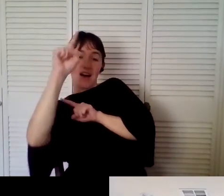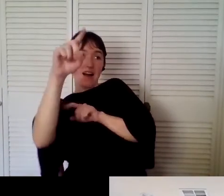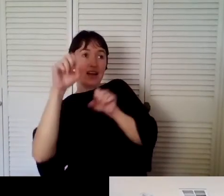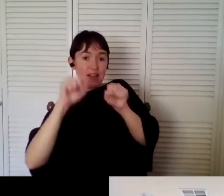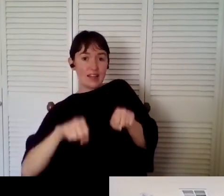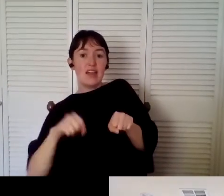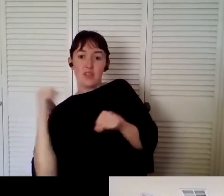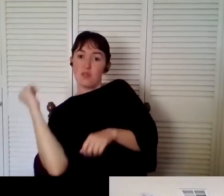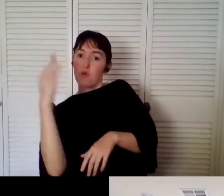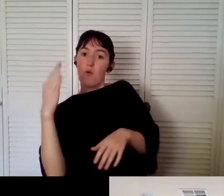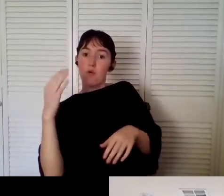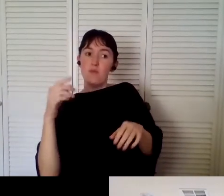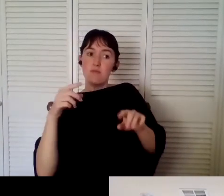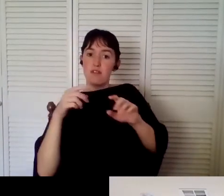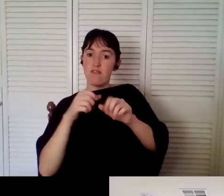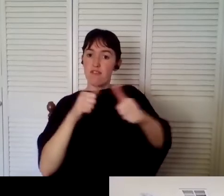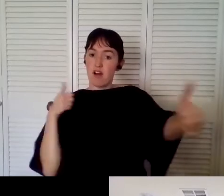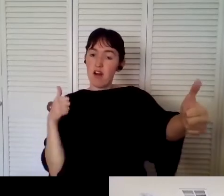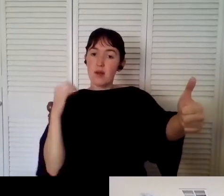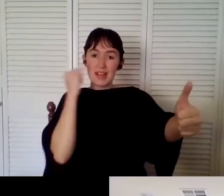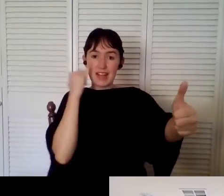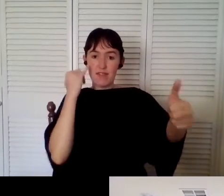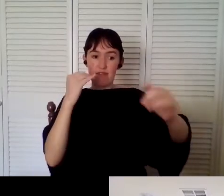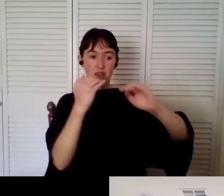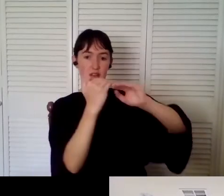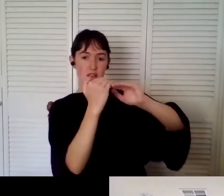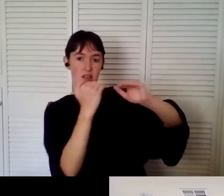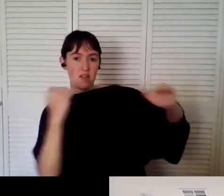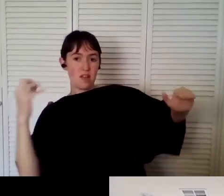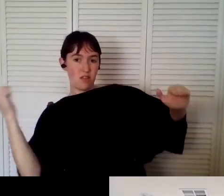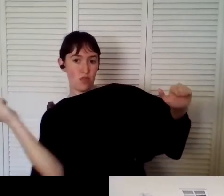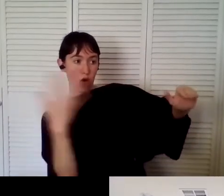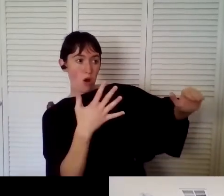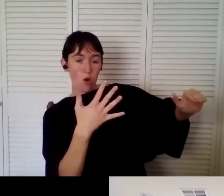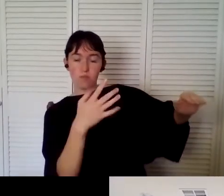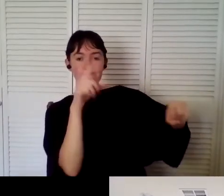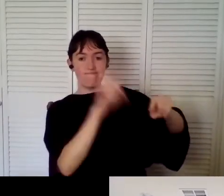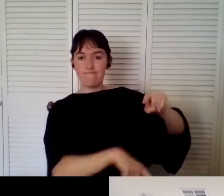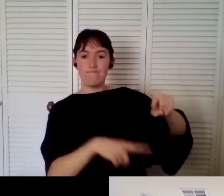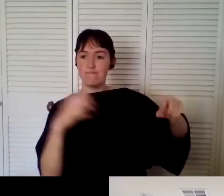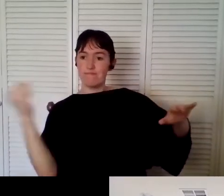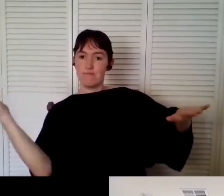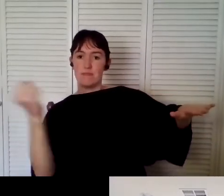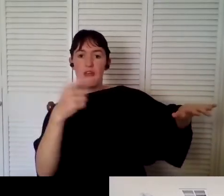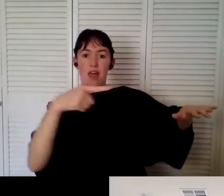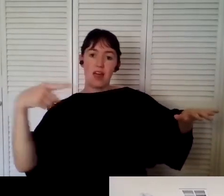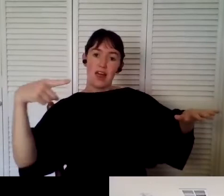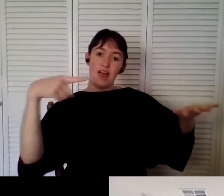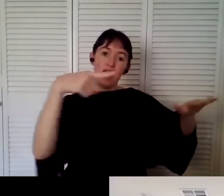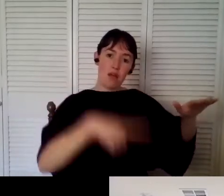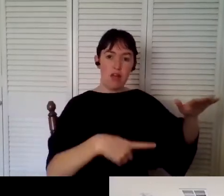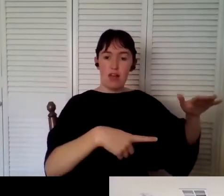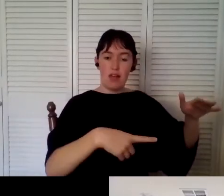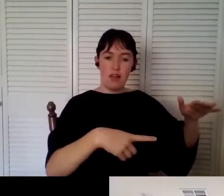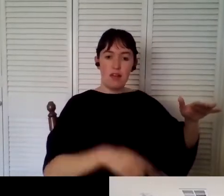target when it was like reliably when it was within 10 meters. Huh. So, and they weren't